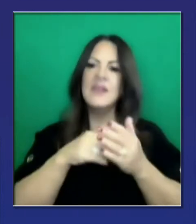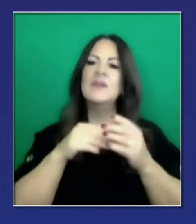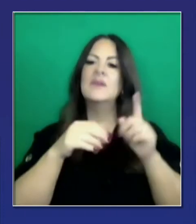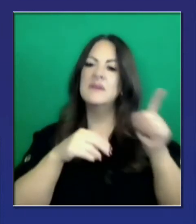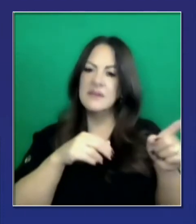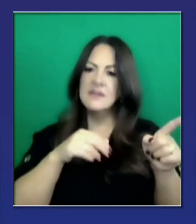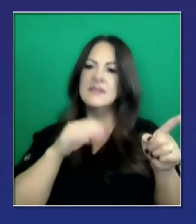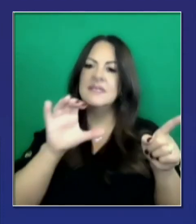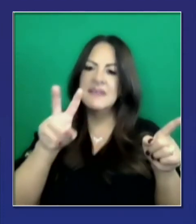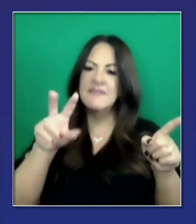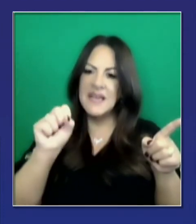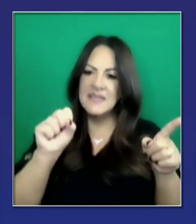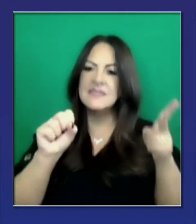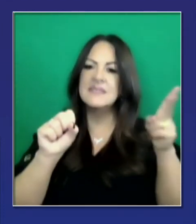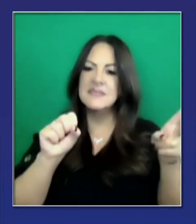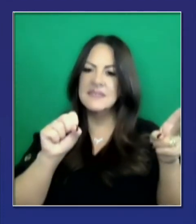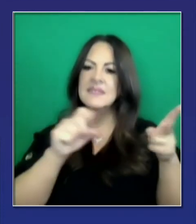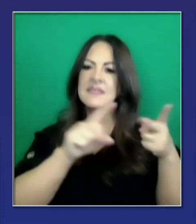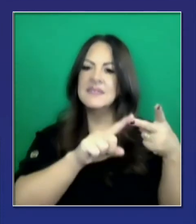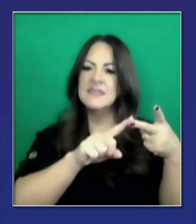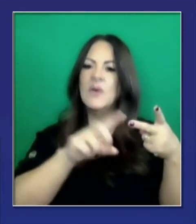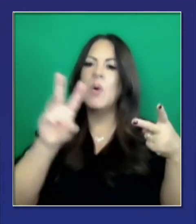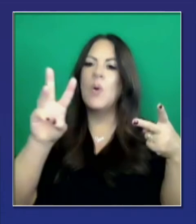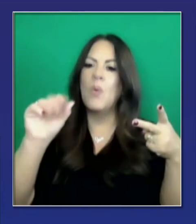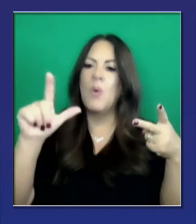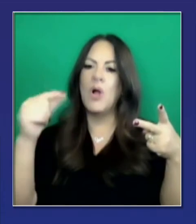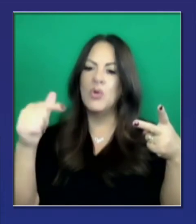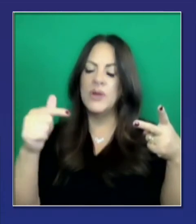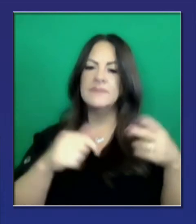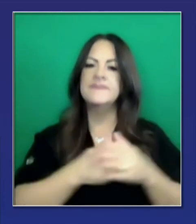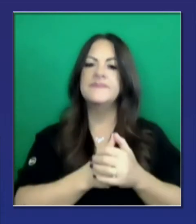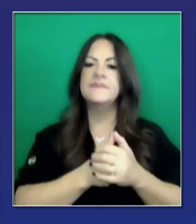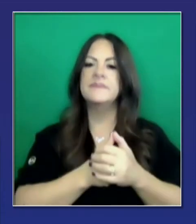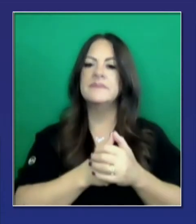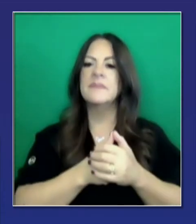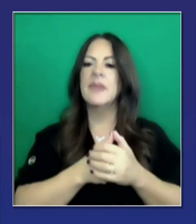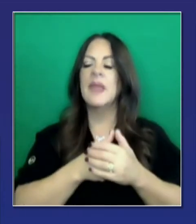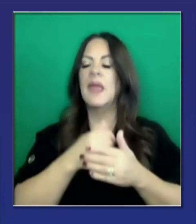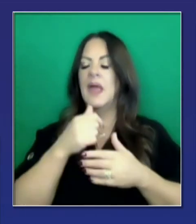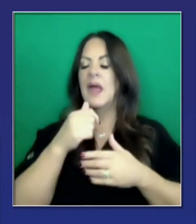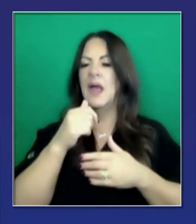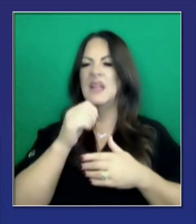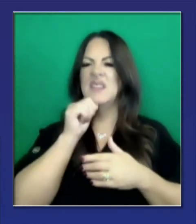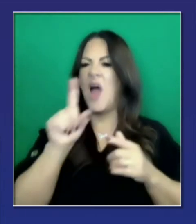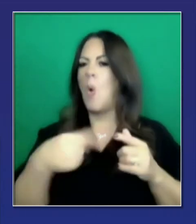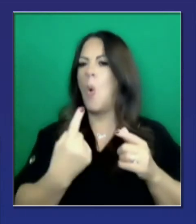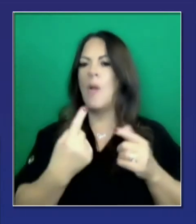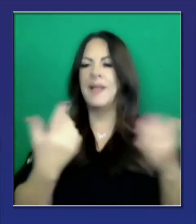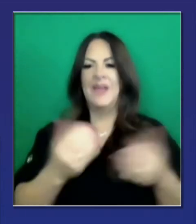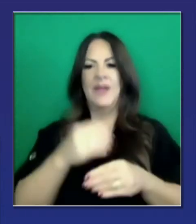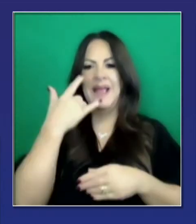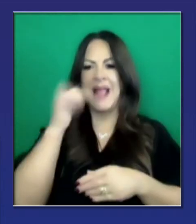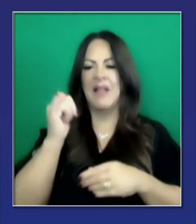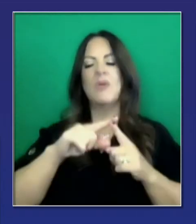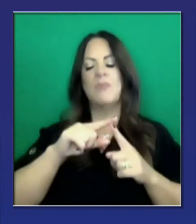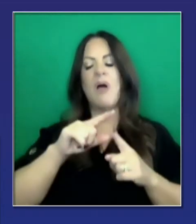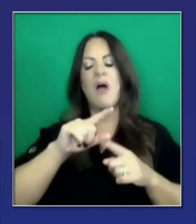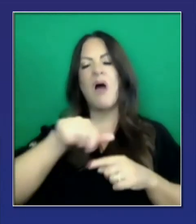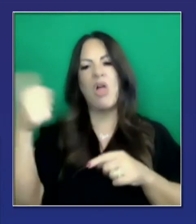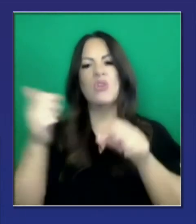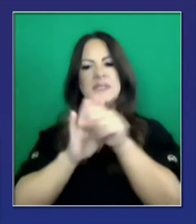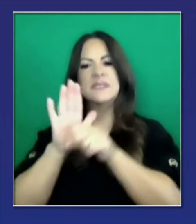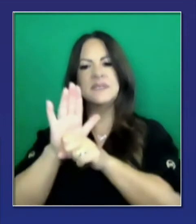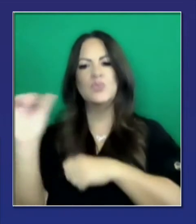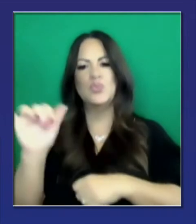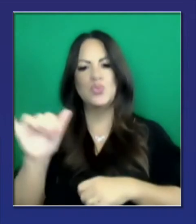way, in many other parts of the country, not unique to California. We're just announcing today that it is starting. Let's update